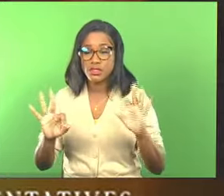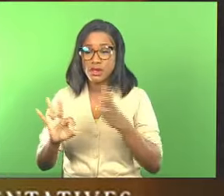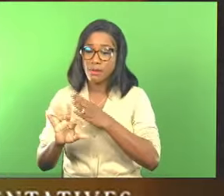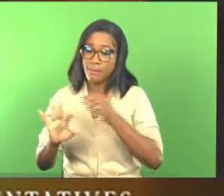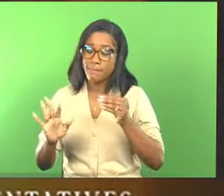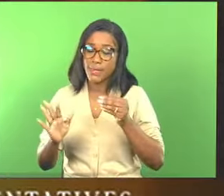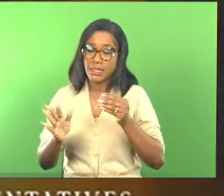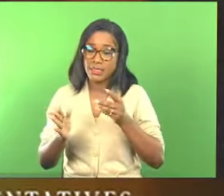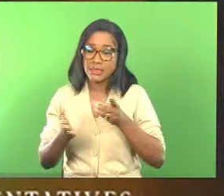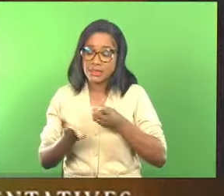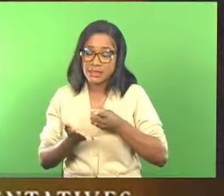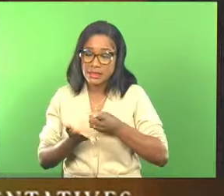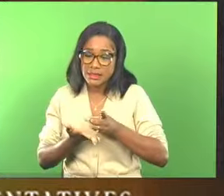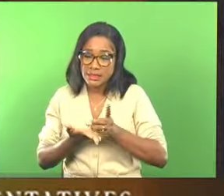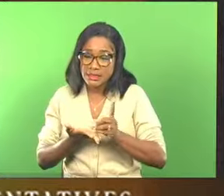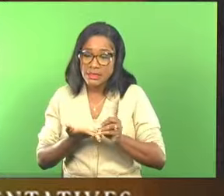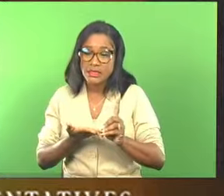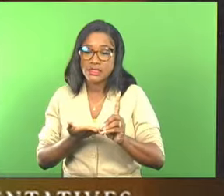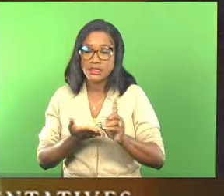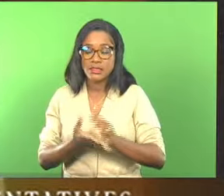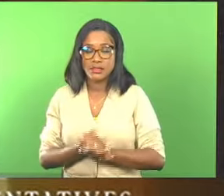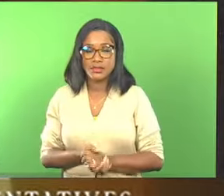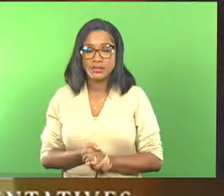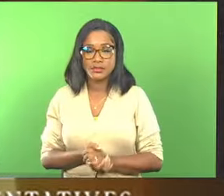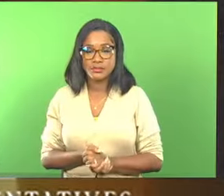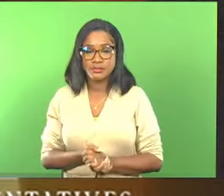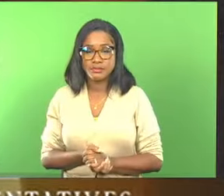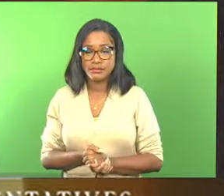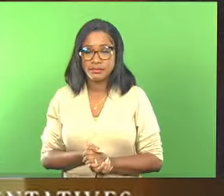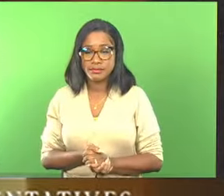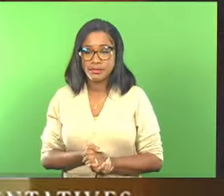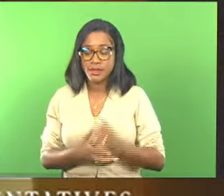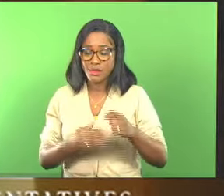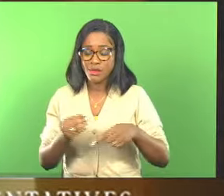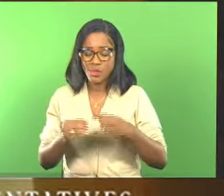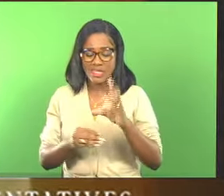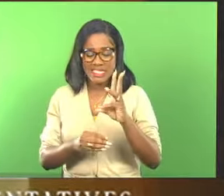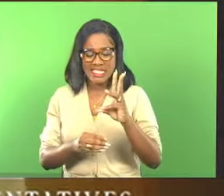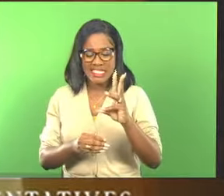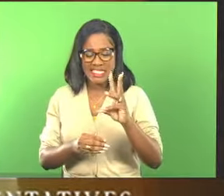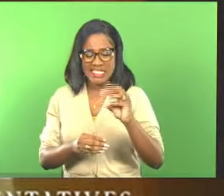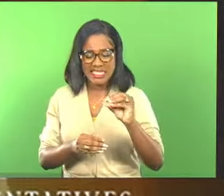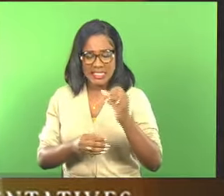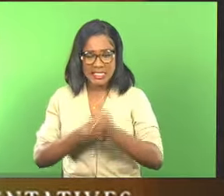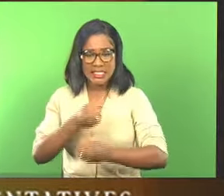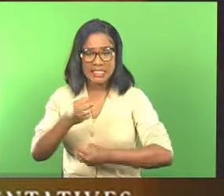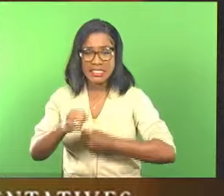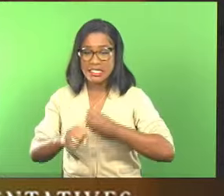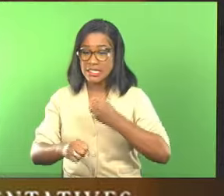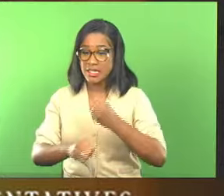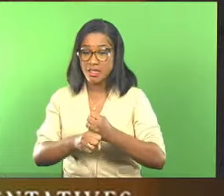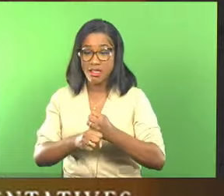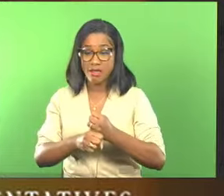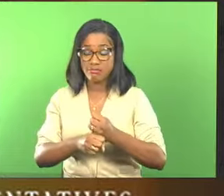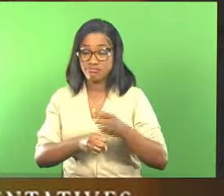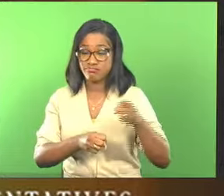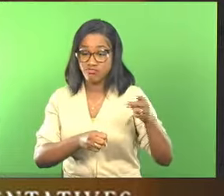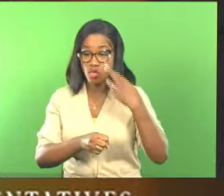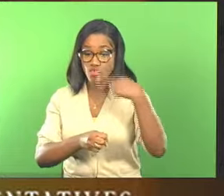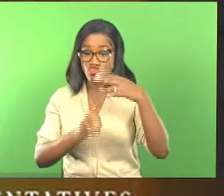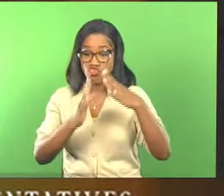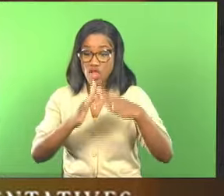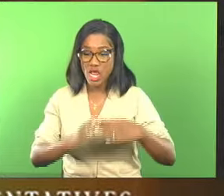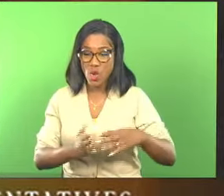dignity. Over the past 6 decades, it has stood strong as